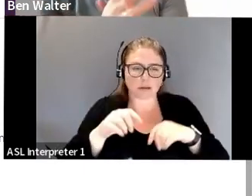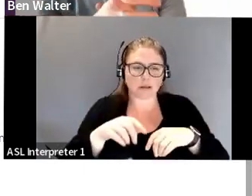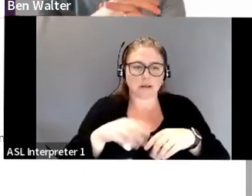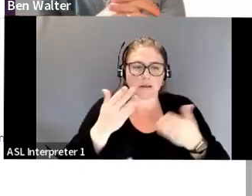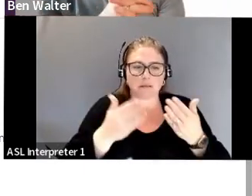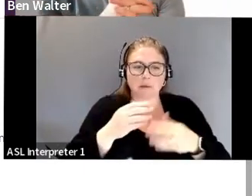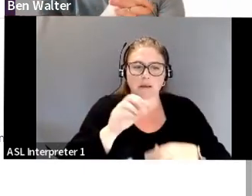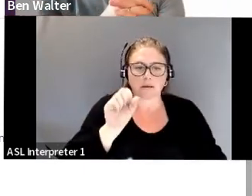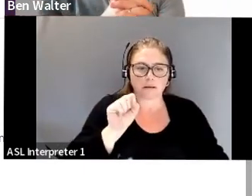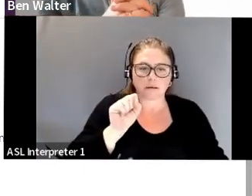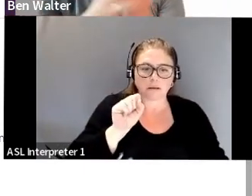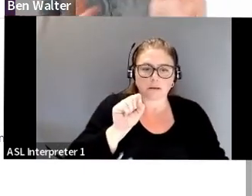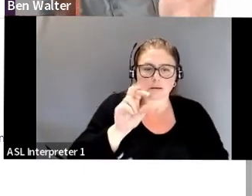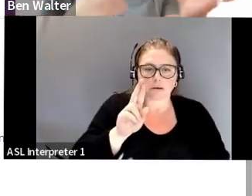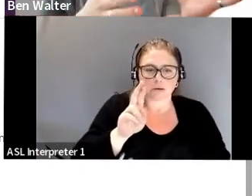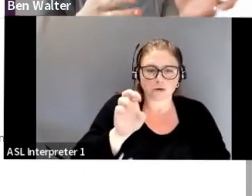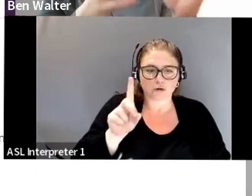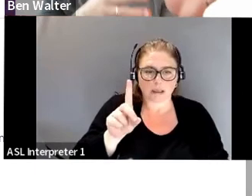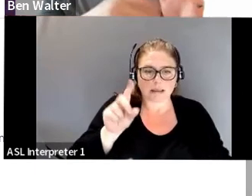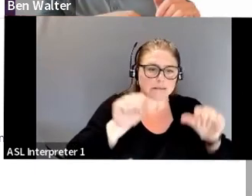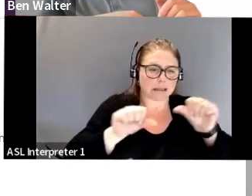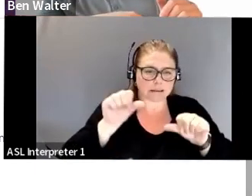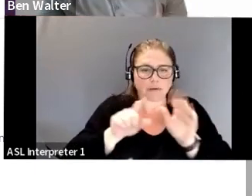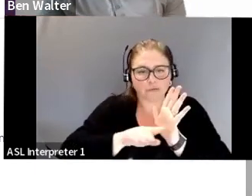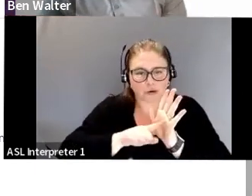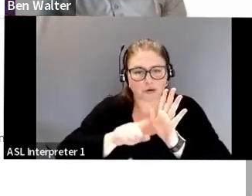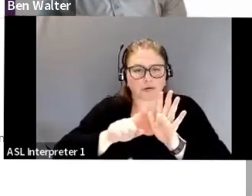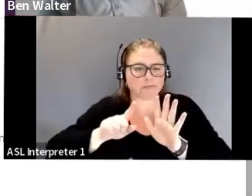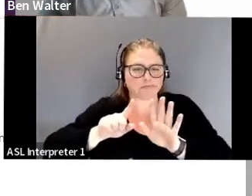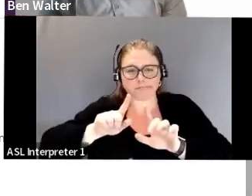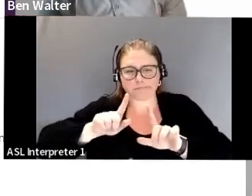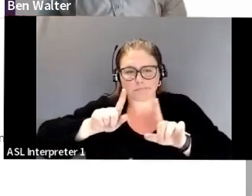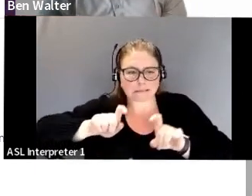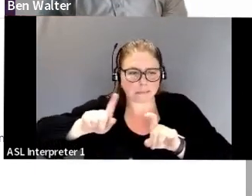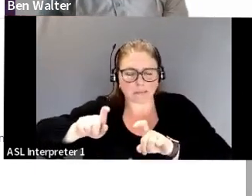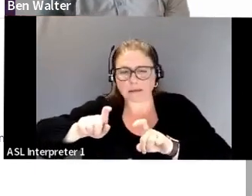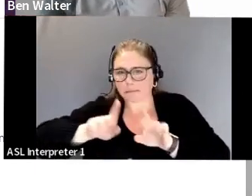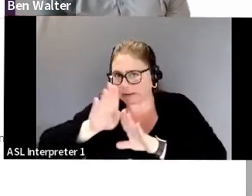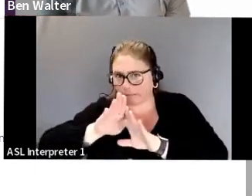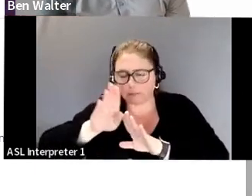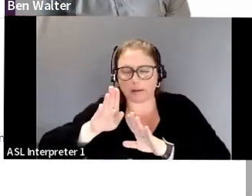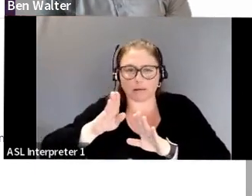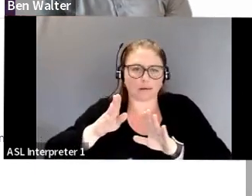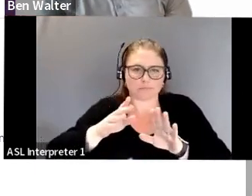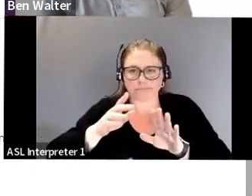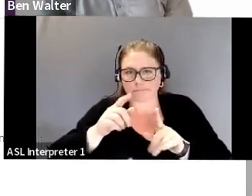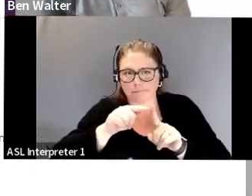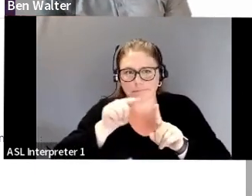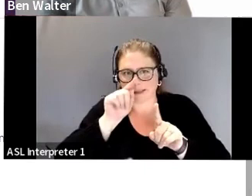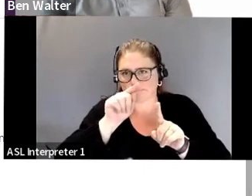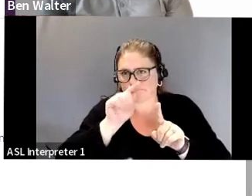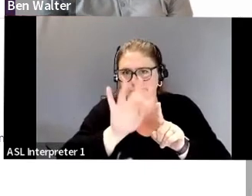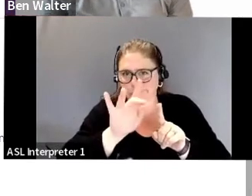Shred tax credit program, for example, great, I've matched with it. There it is. I can go and learn more about it. Now we can also filter